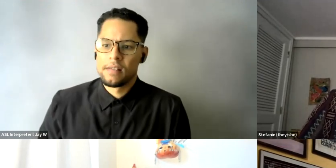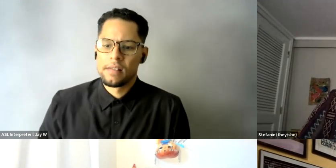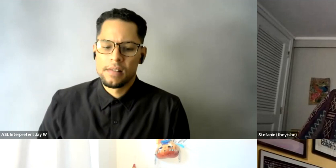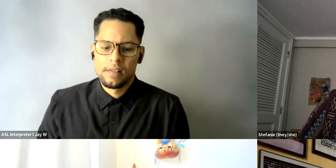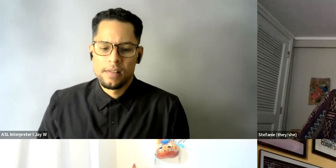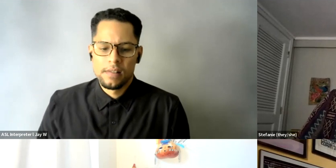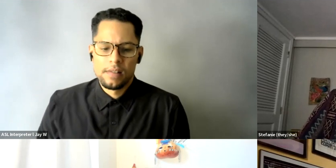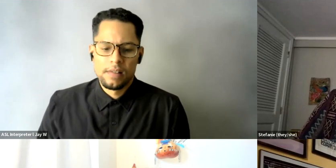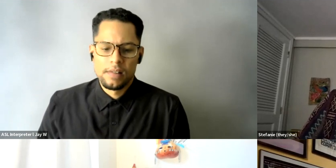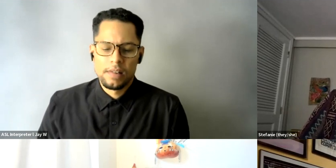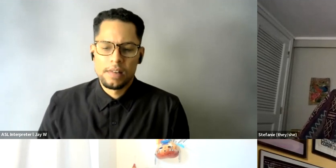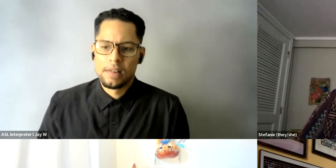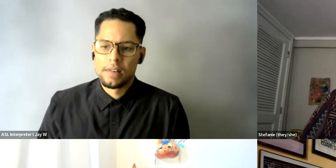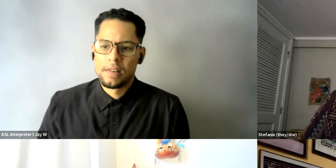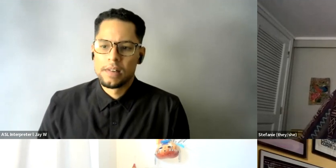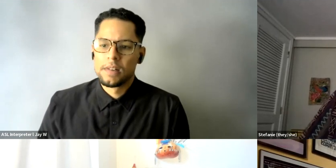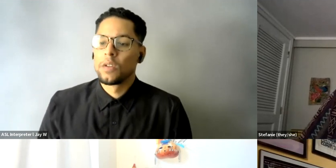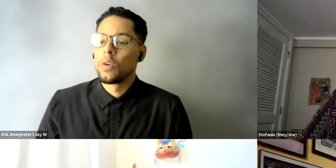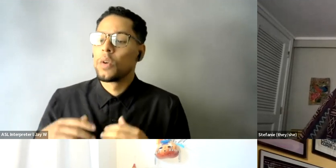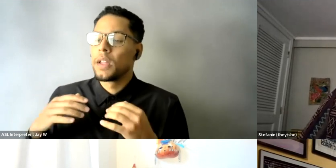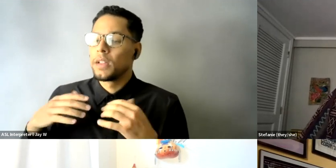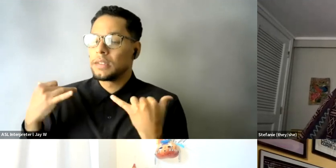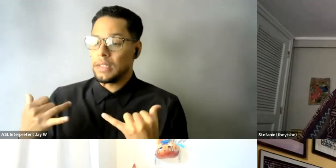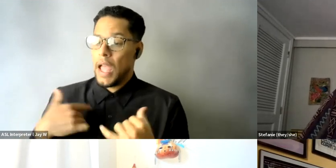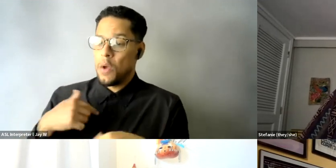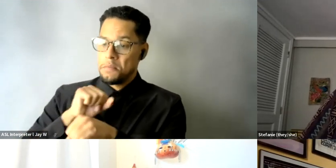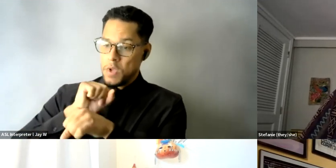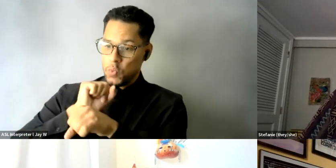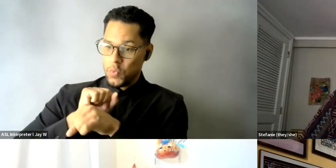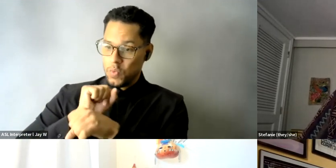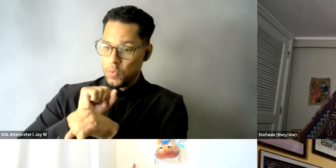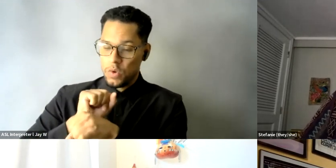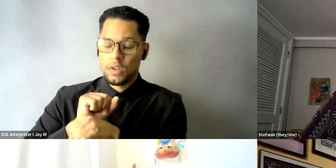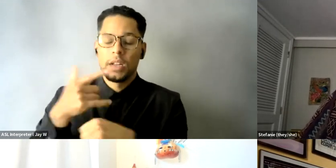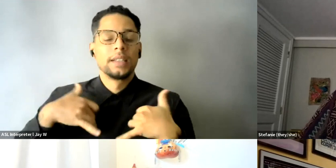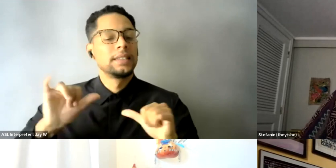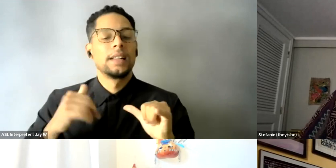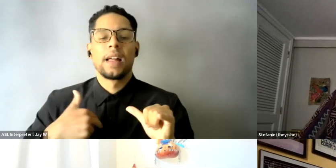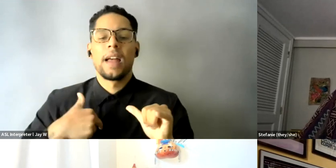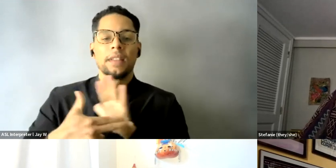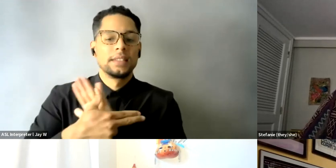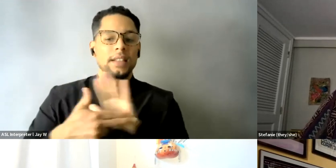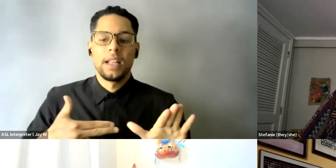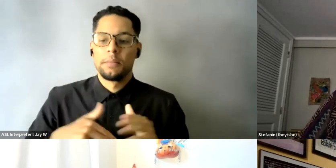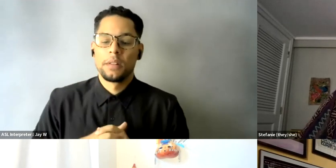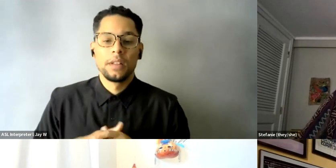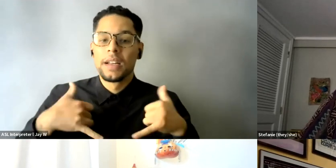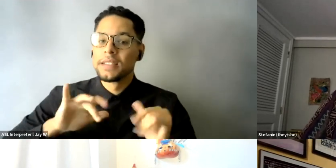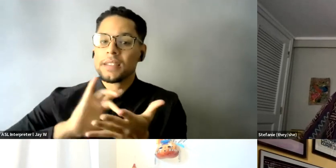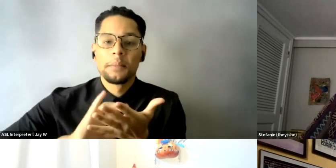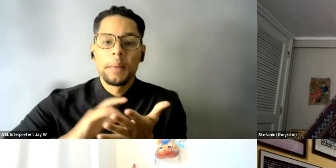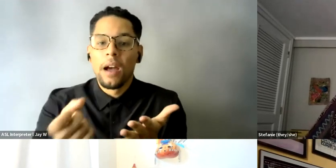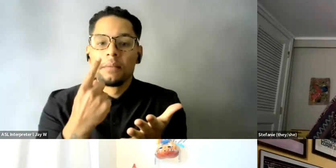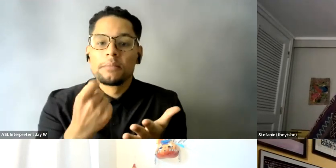that in my work now, as someone who still has this label, and by the way, still takes psychiatric drugs,